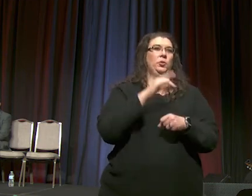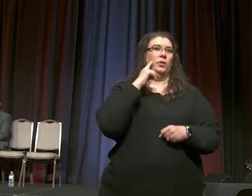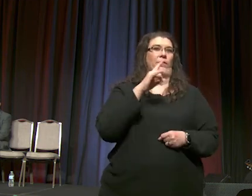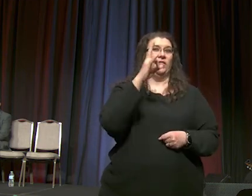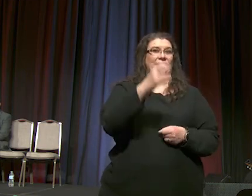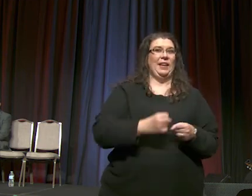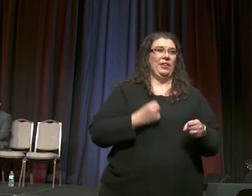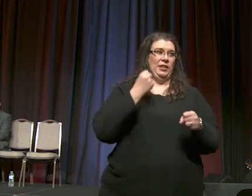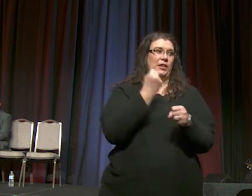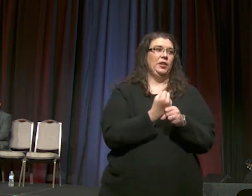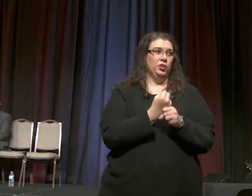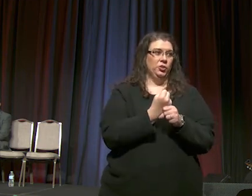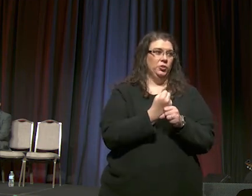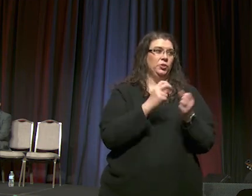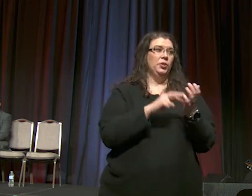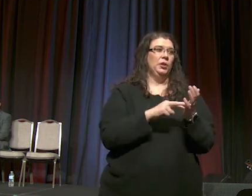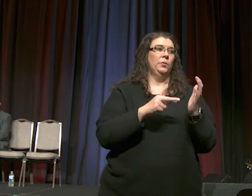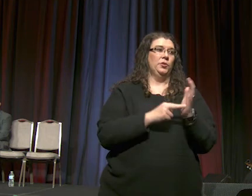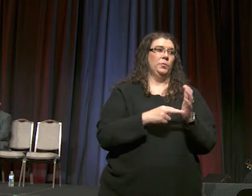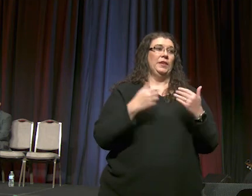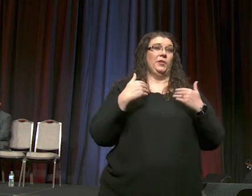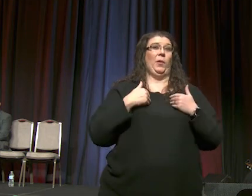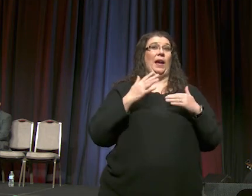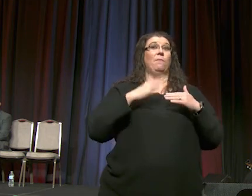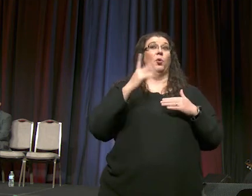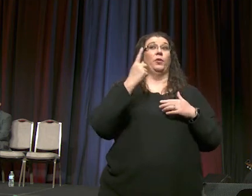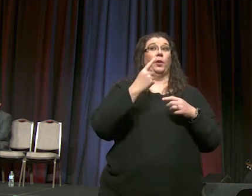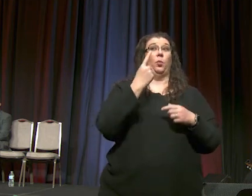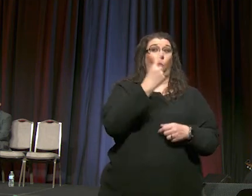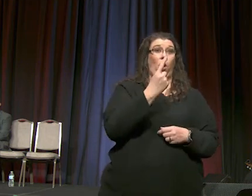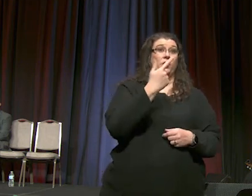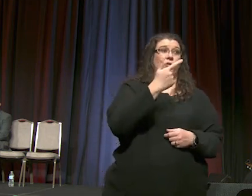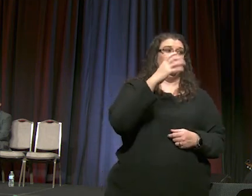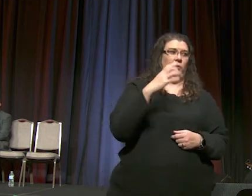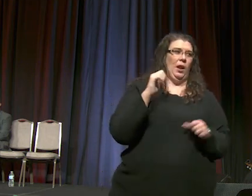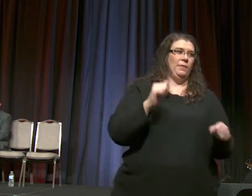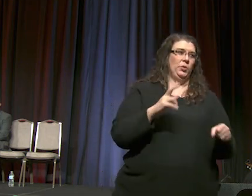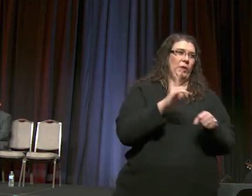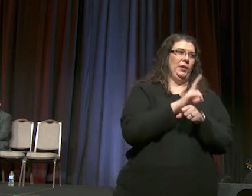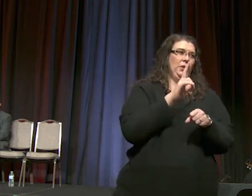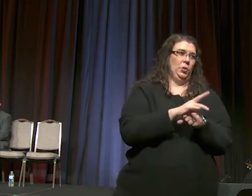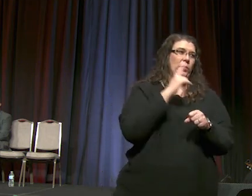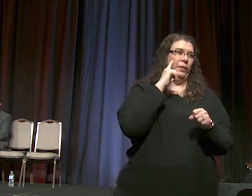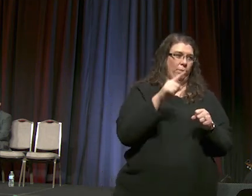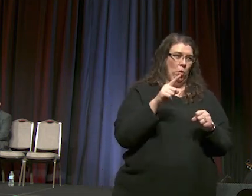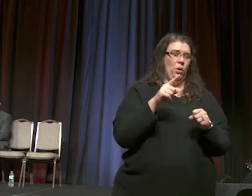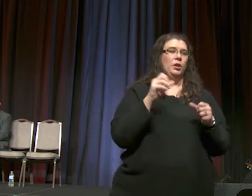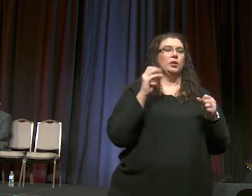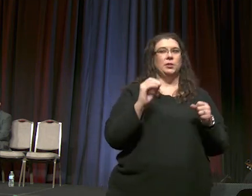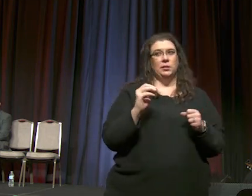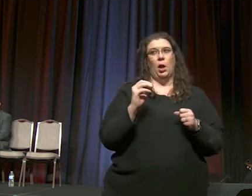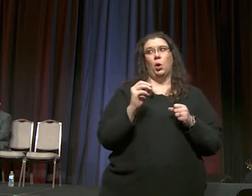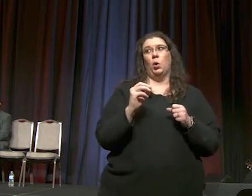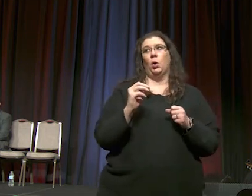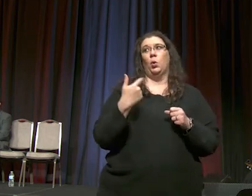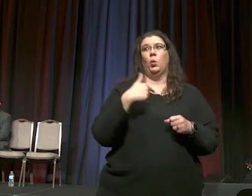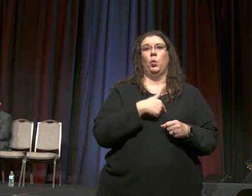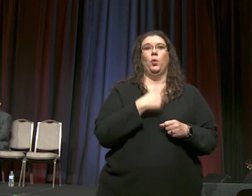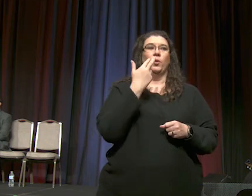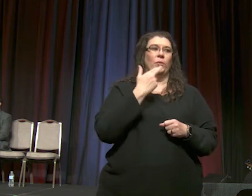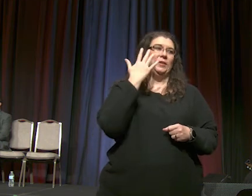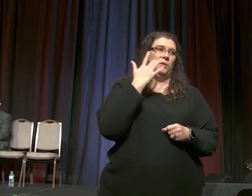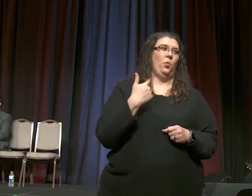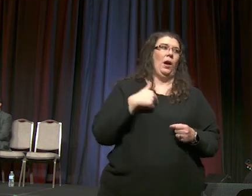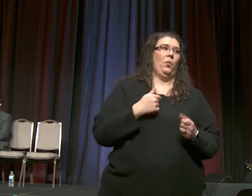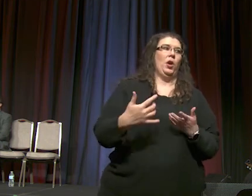7 years, which means that we have more than one general conference that we can use them for. And so the reason we